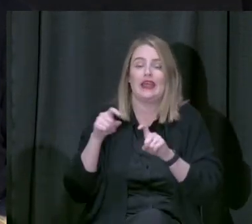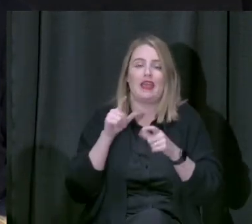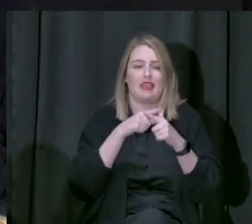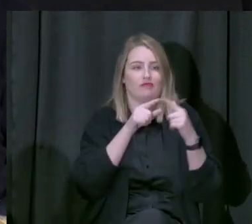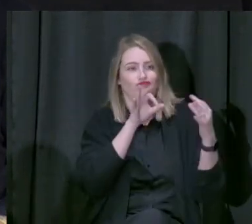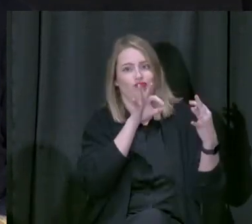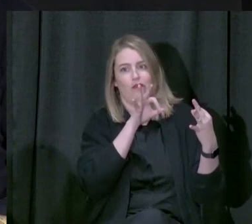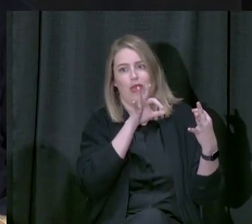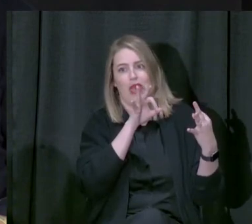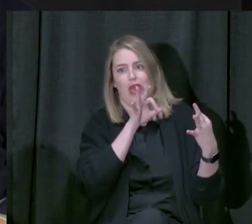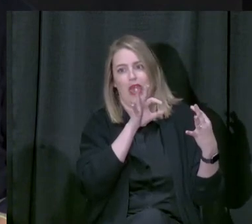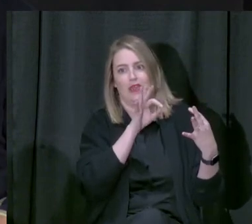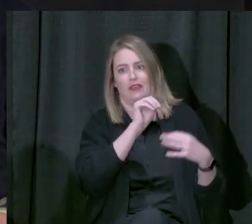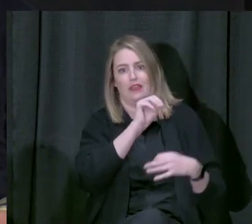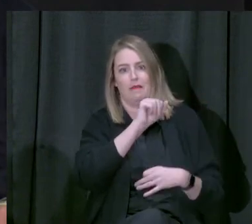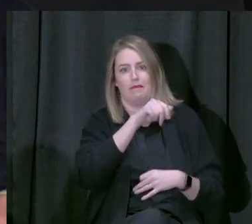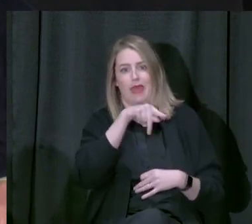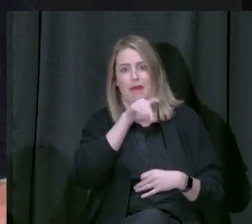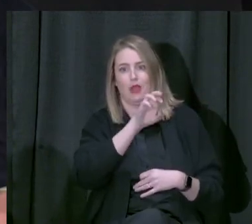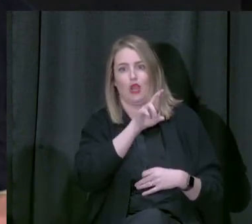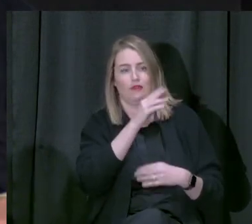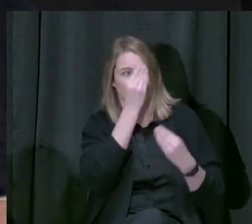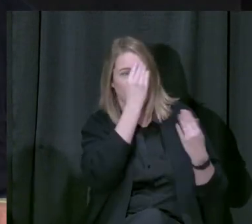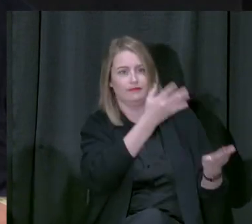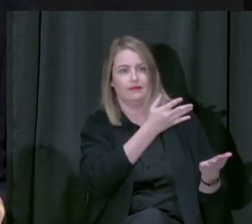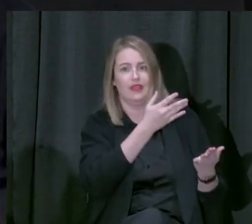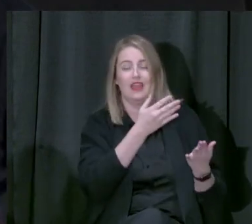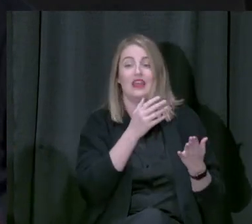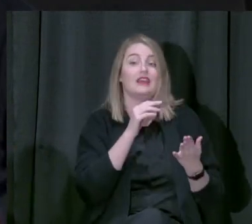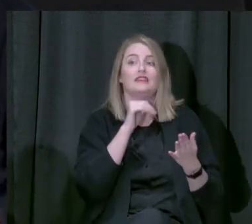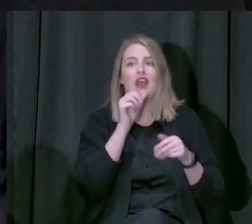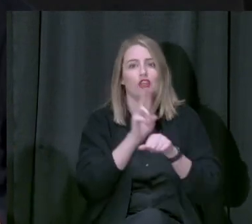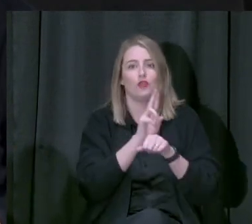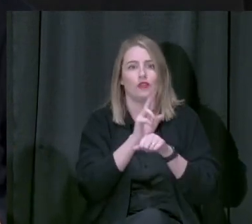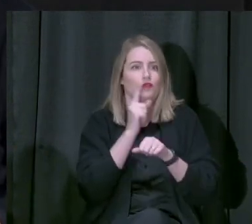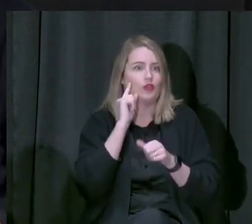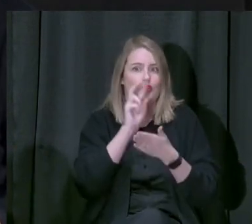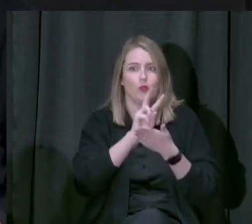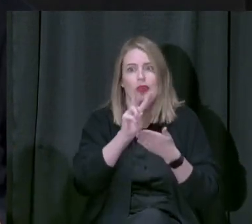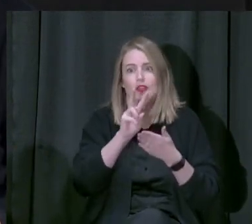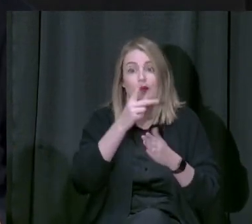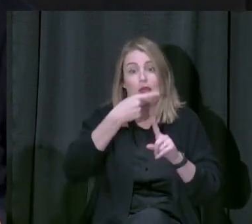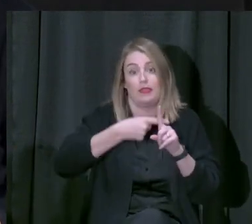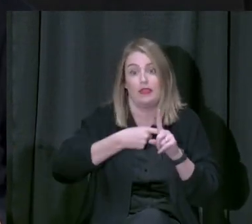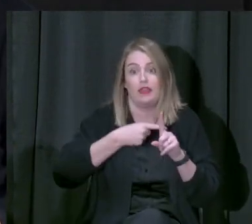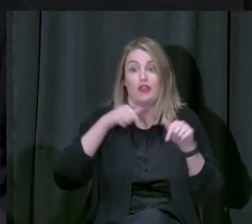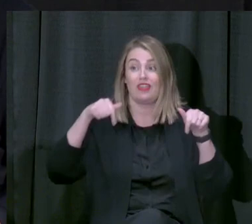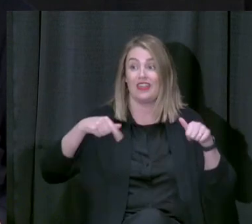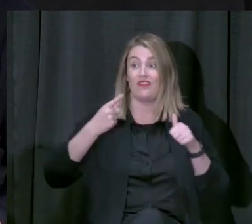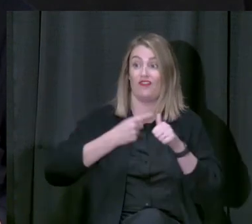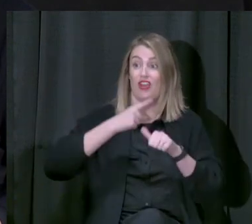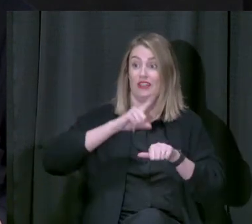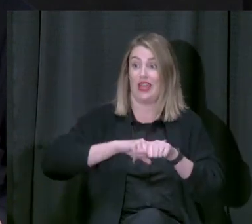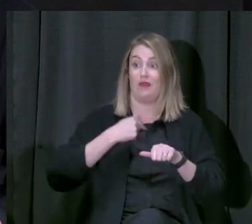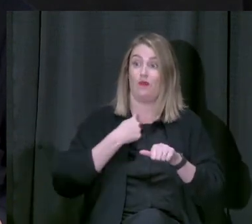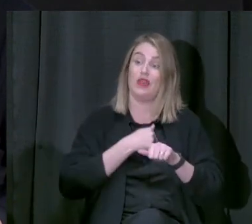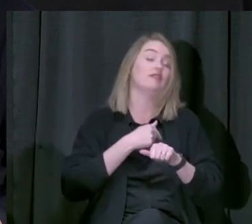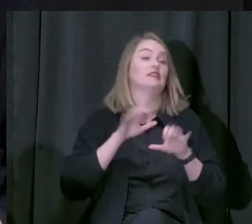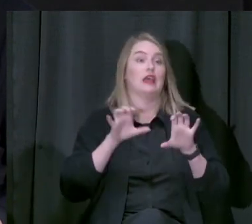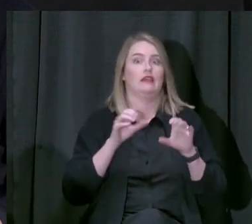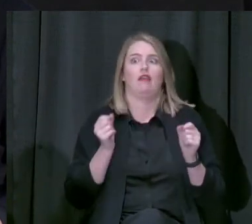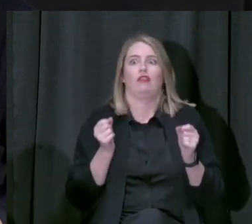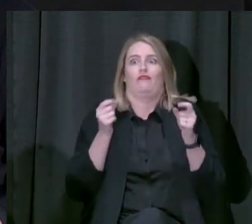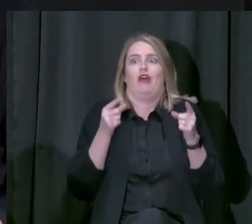feedback. And nobody actually uses it for a couple weeks or a month. So this is the first time we've done it on the